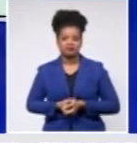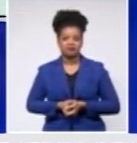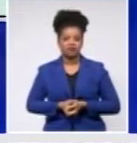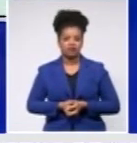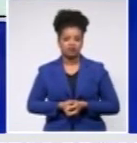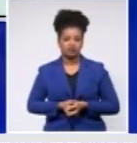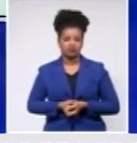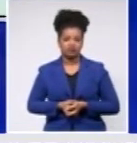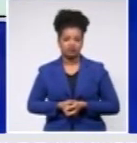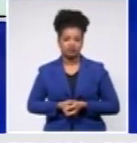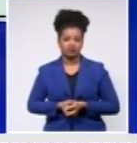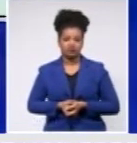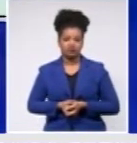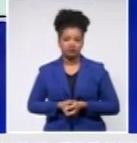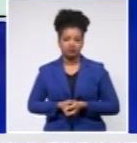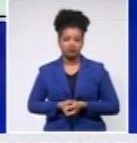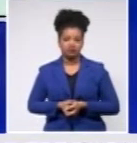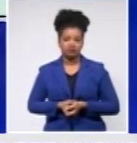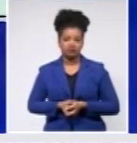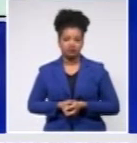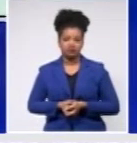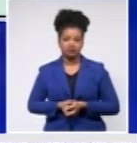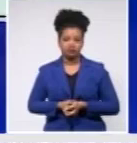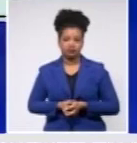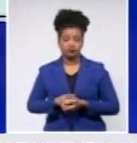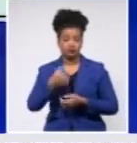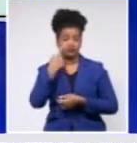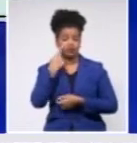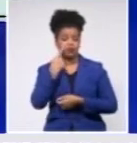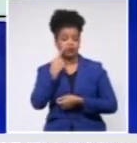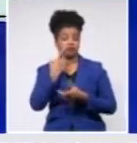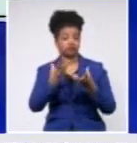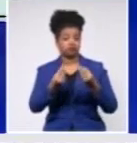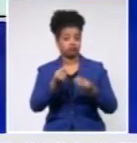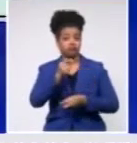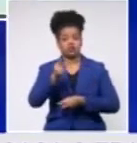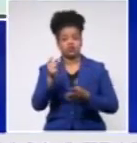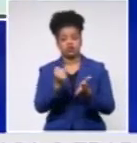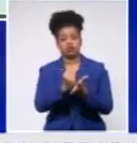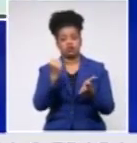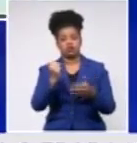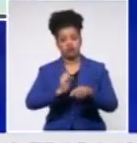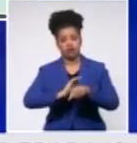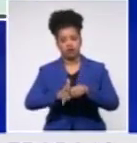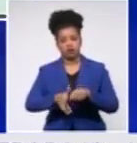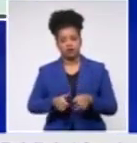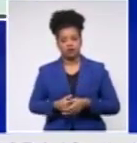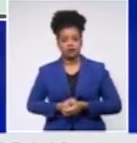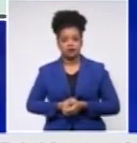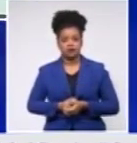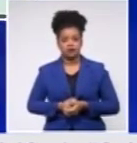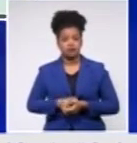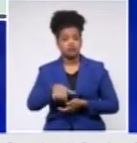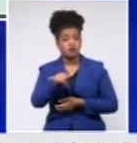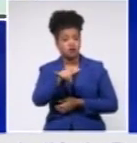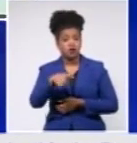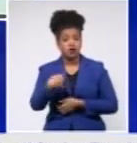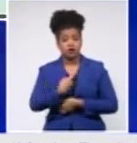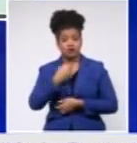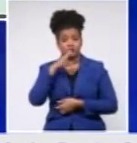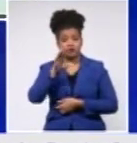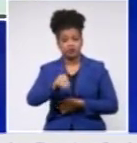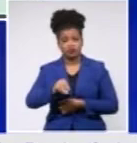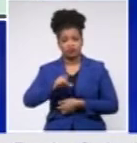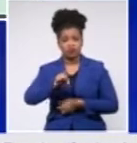Panama, Guatemala, and Honduras. These are the countries with the highest number of